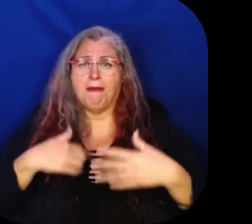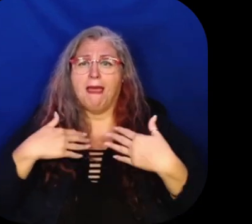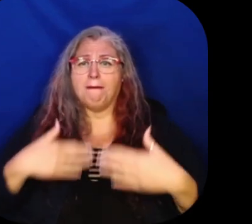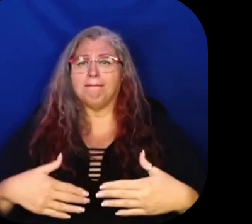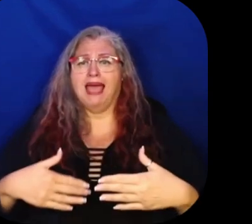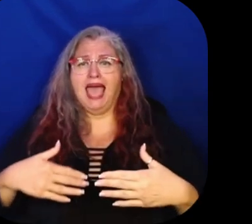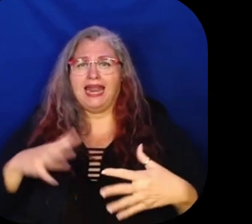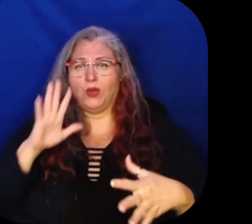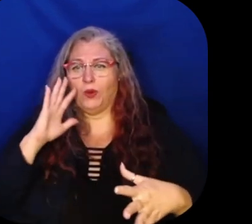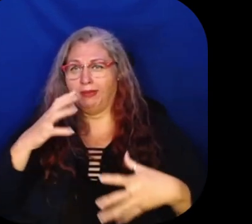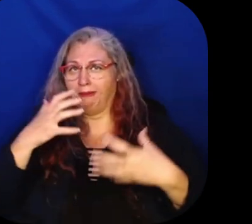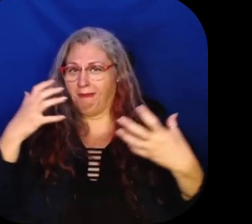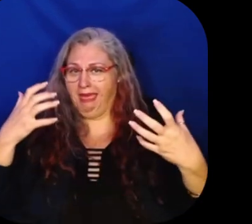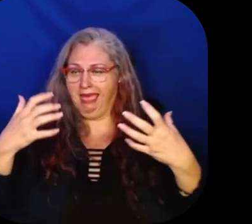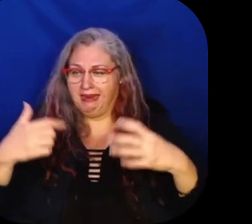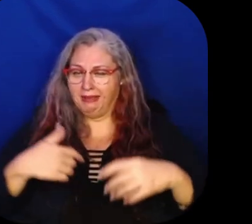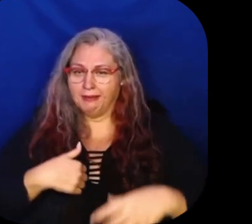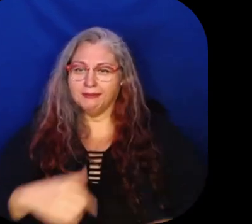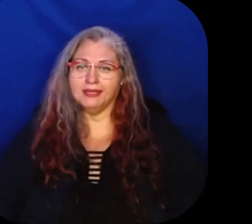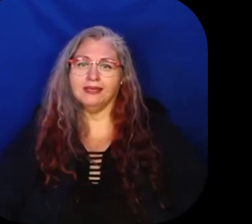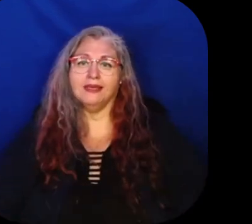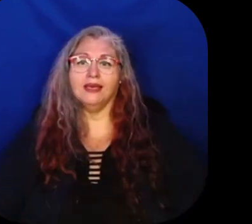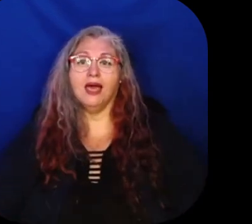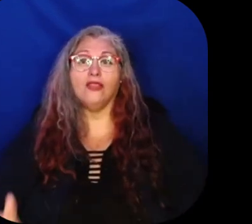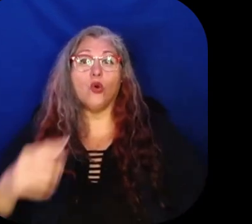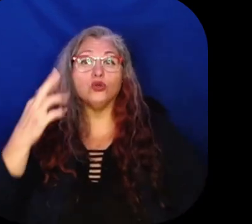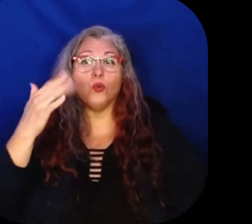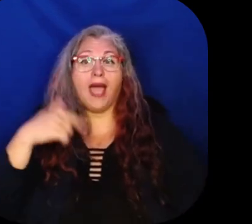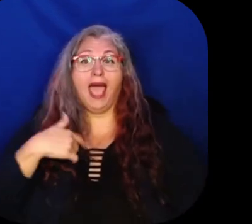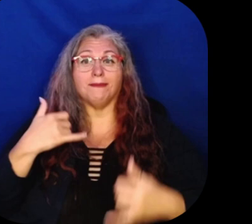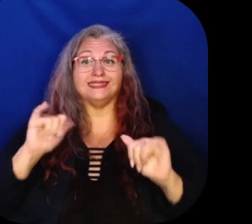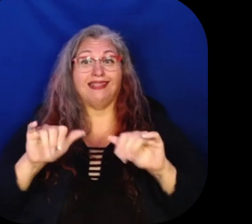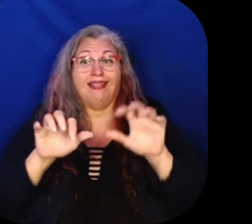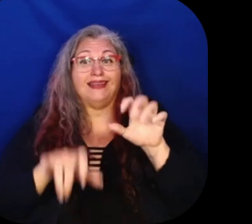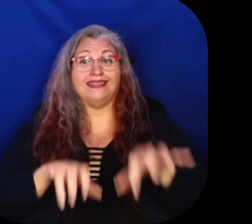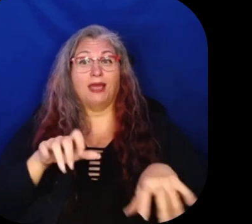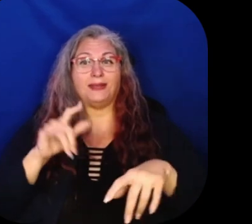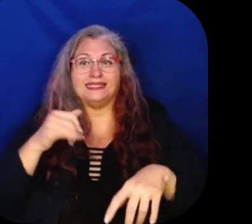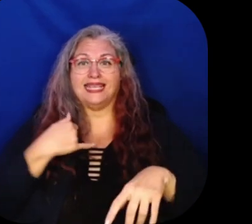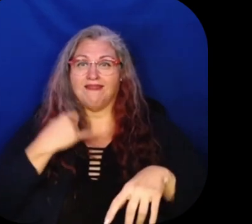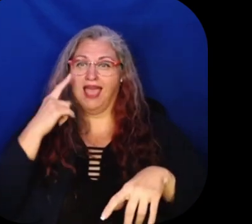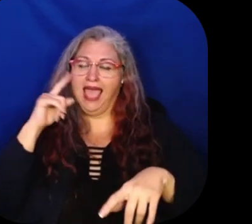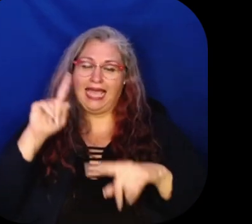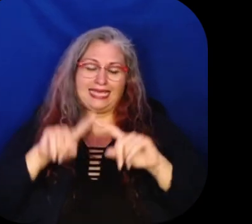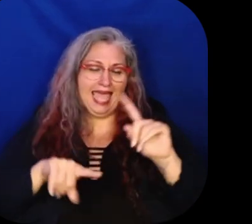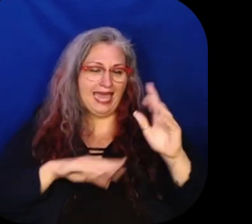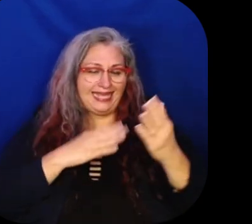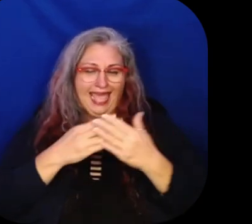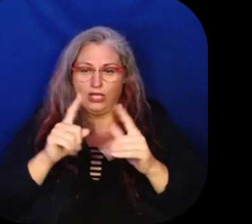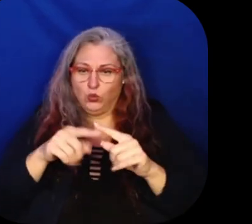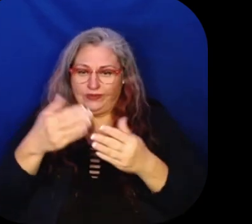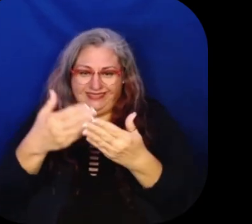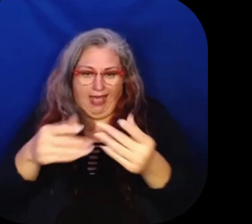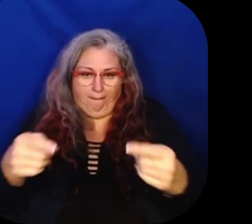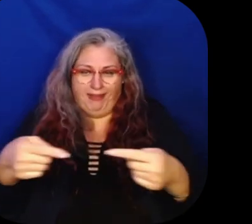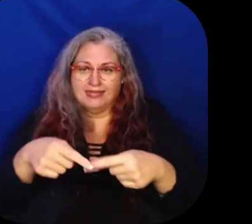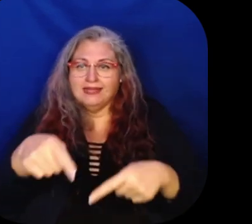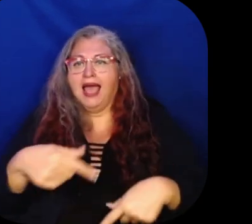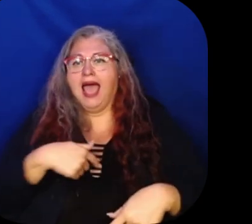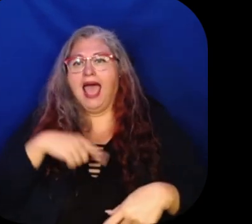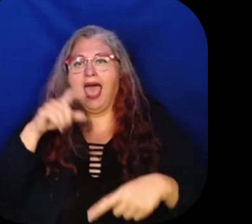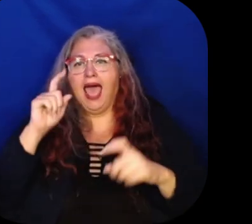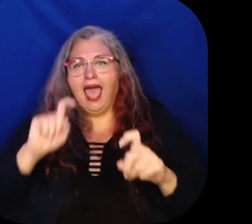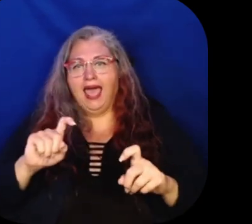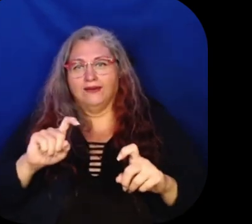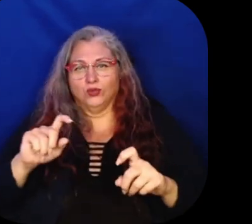me. The only reason I am still typing, because if I can't get us to some place, I'll have to hear my mouth